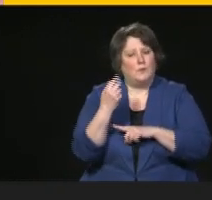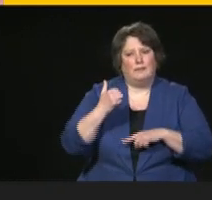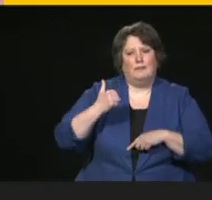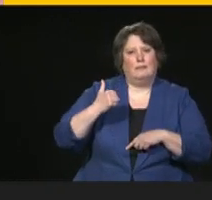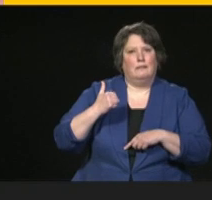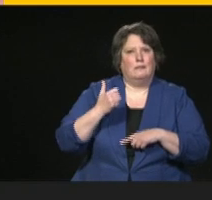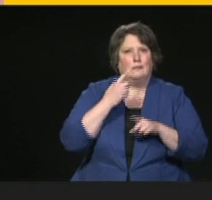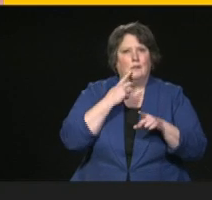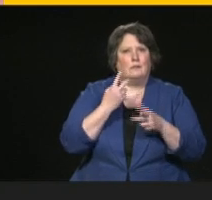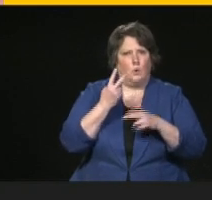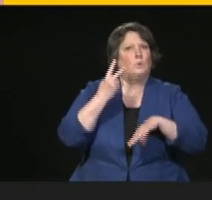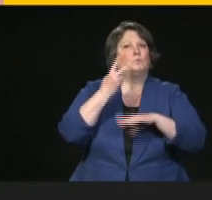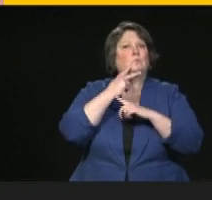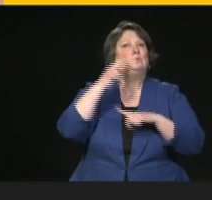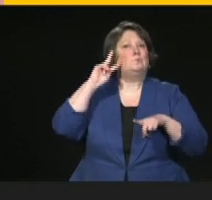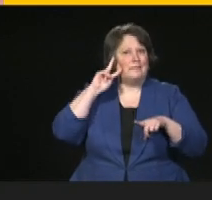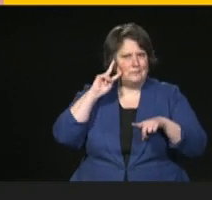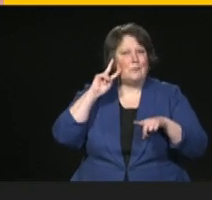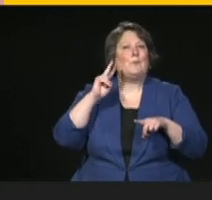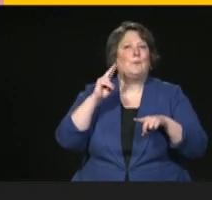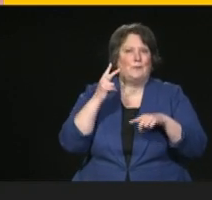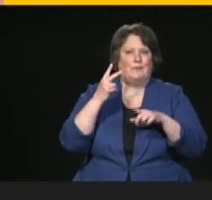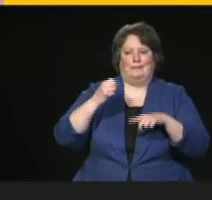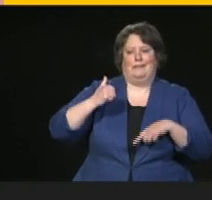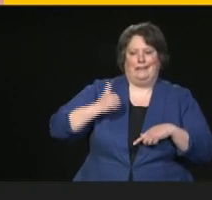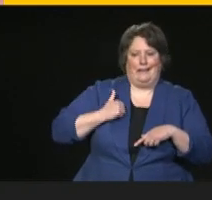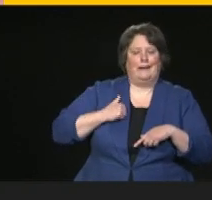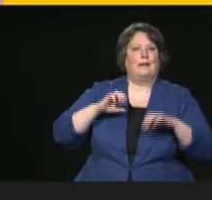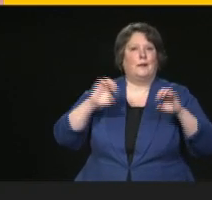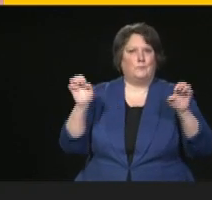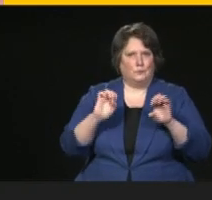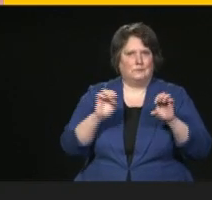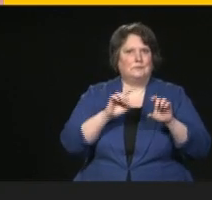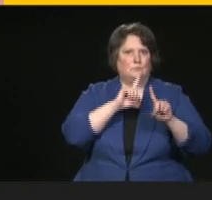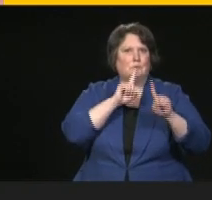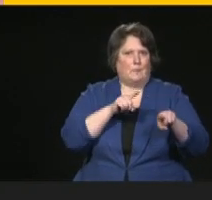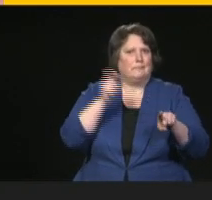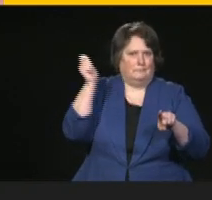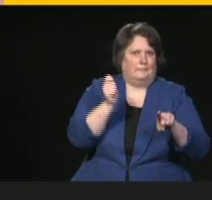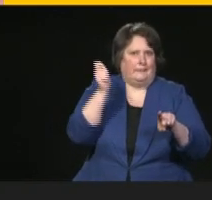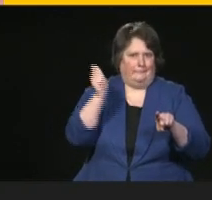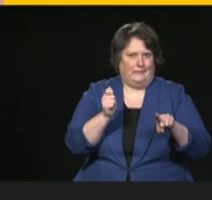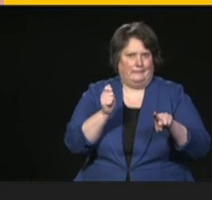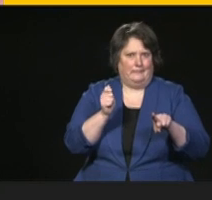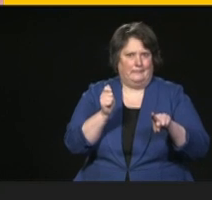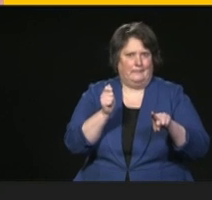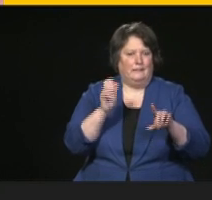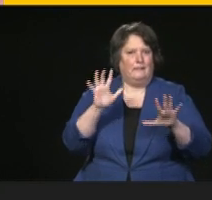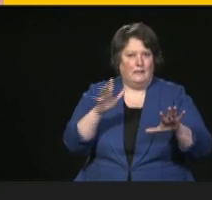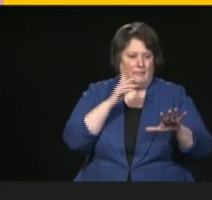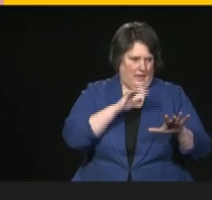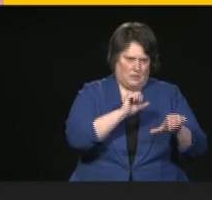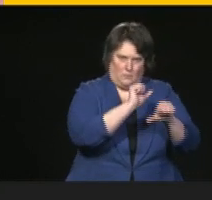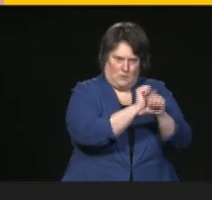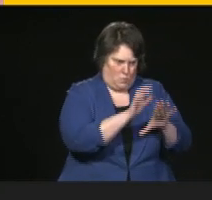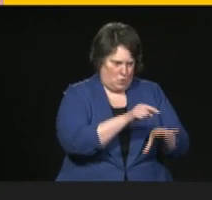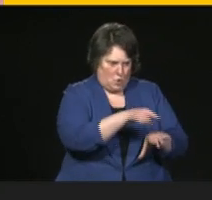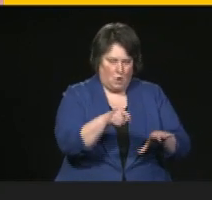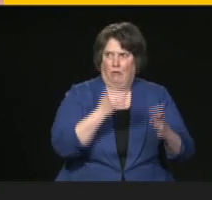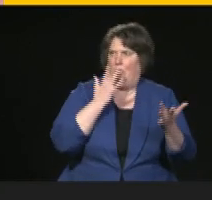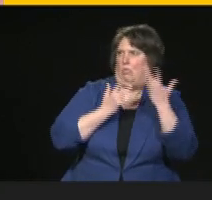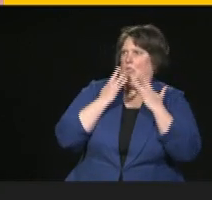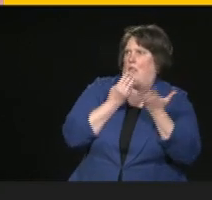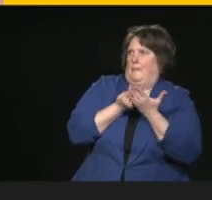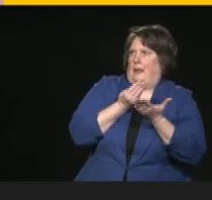helps workers so that we can land this plane and that workers land safely and protect their